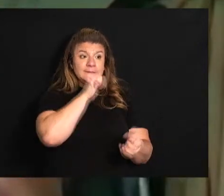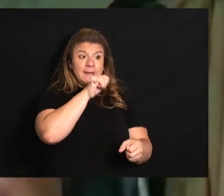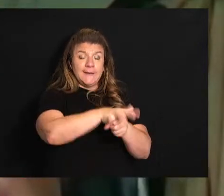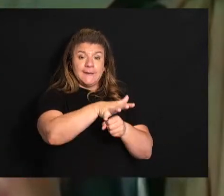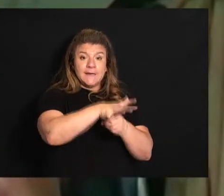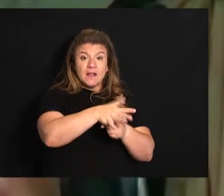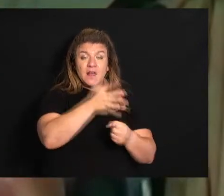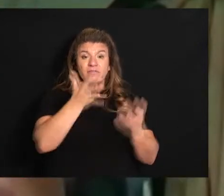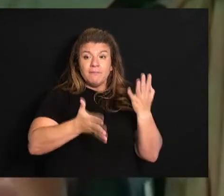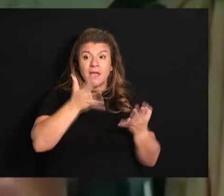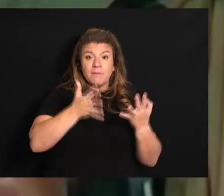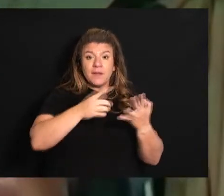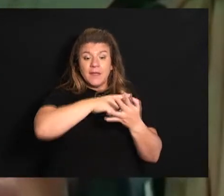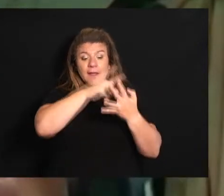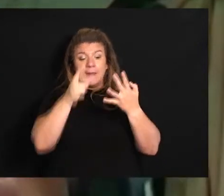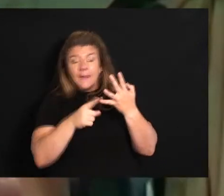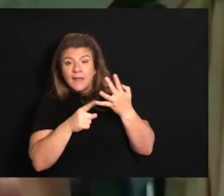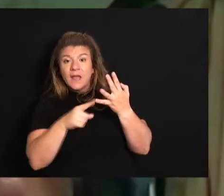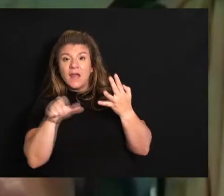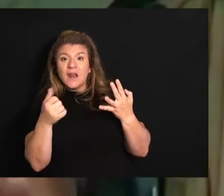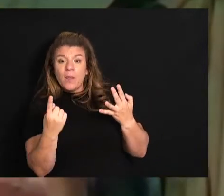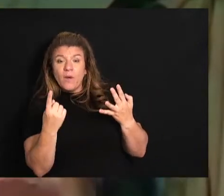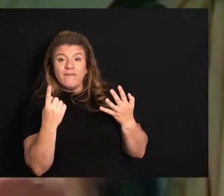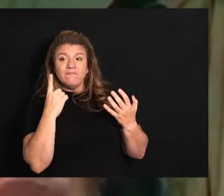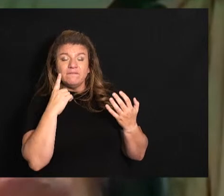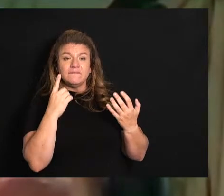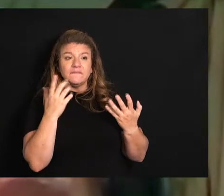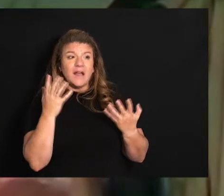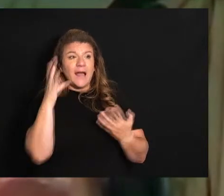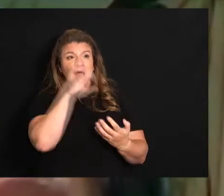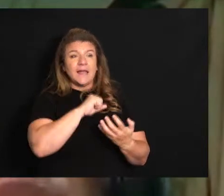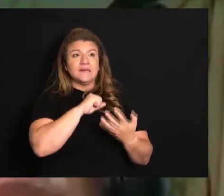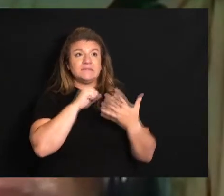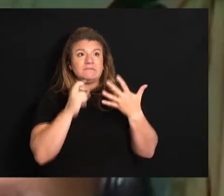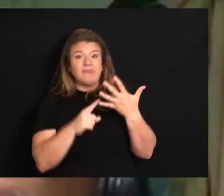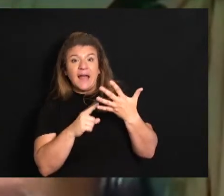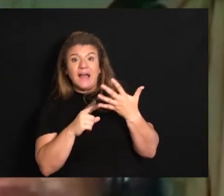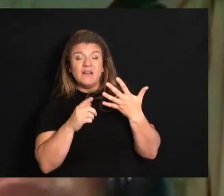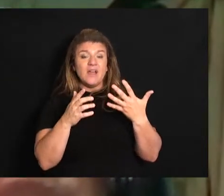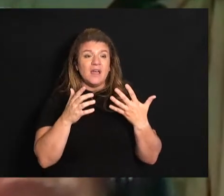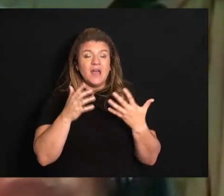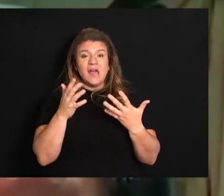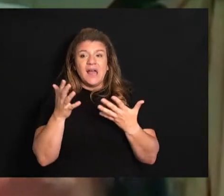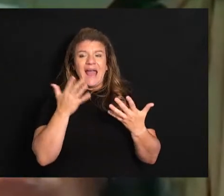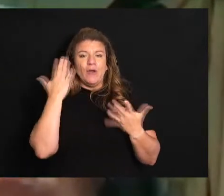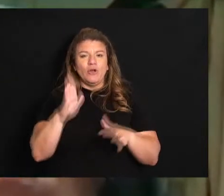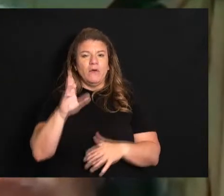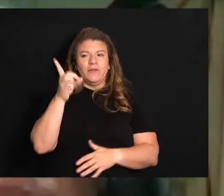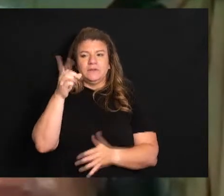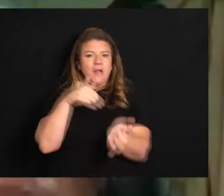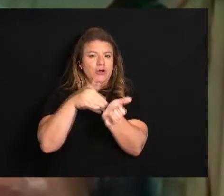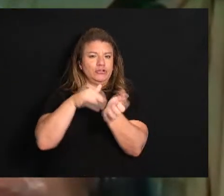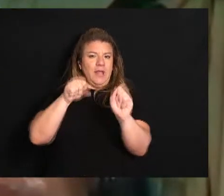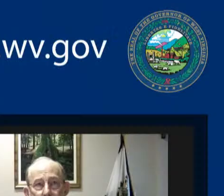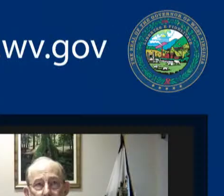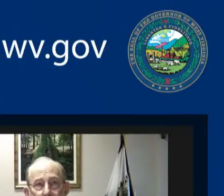another vaccine? I guess that would be for Dr. Marsh or Dr. Amjad. Thank